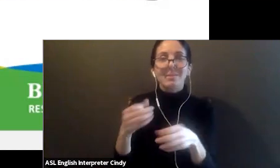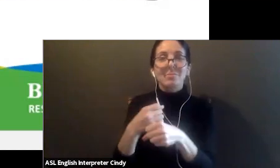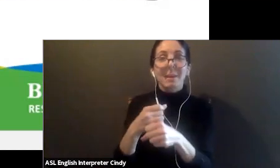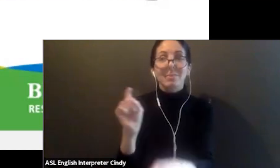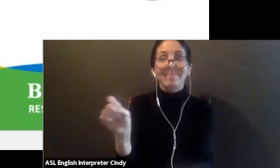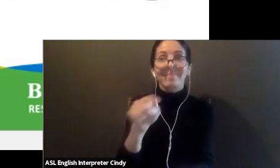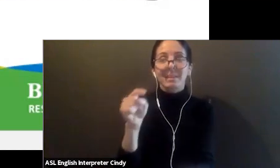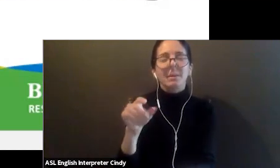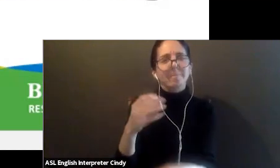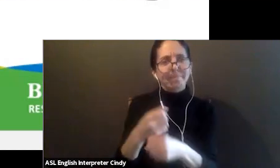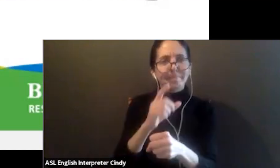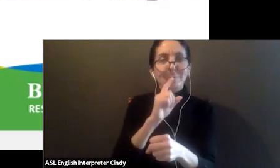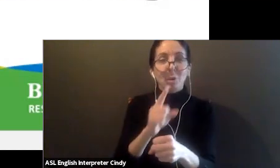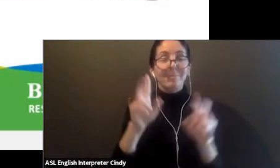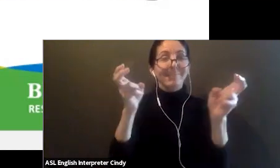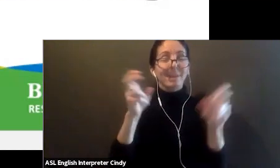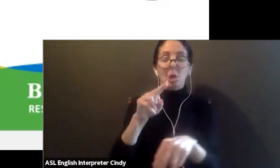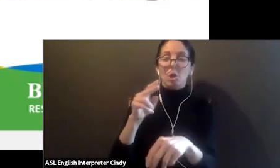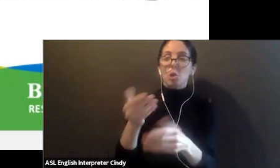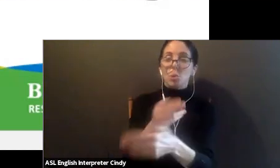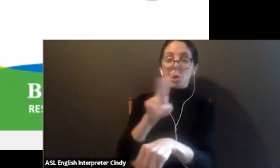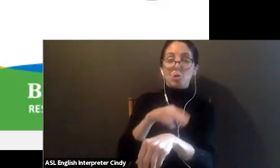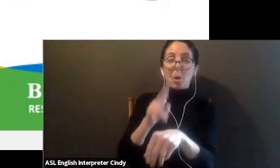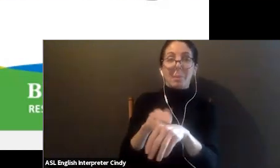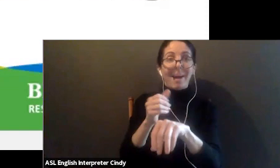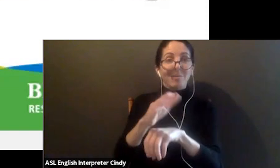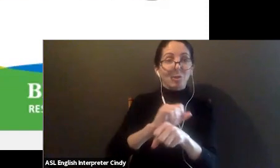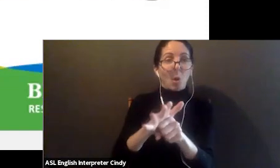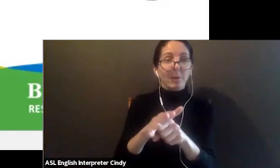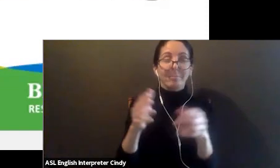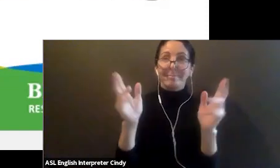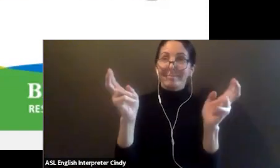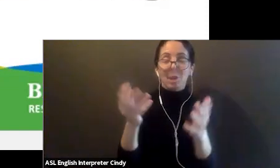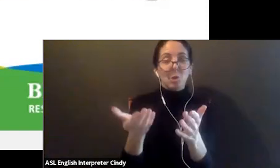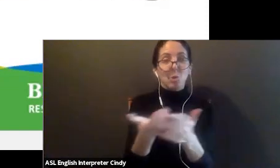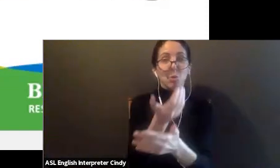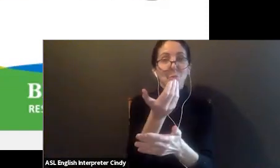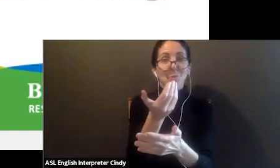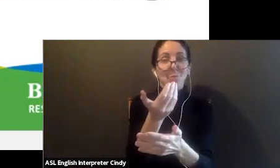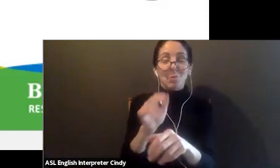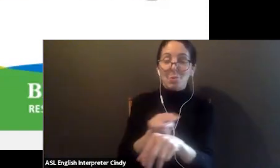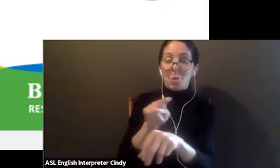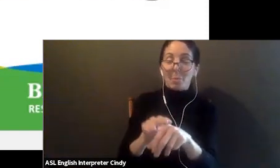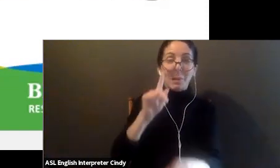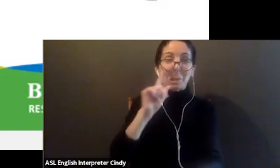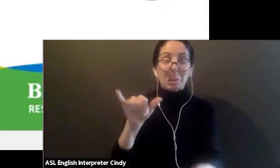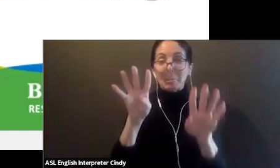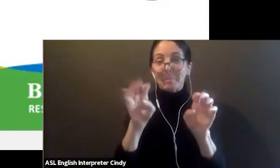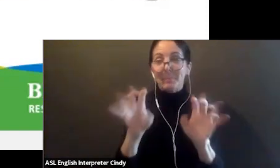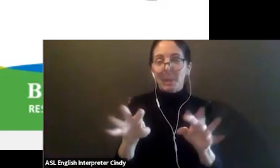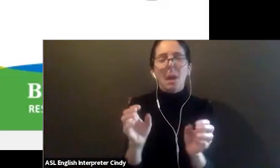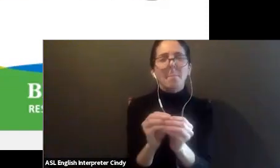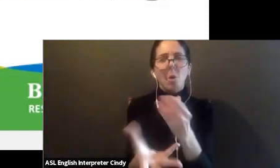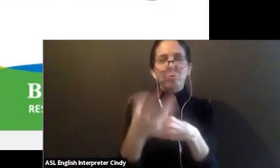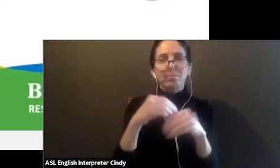who want to ensure that the new normal in the post-pandemic workplace, whatever that does end up looking like, is more equitable and inclusive for